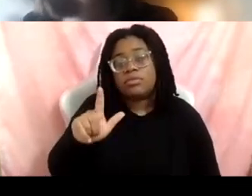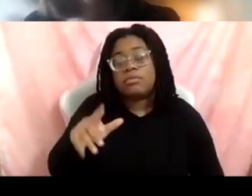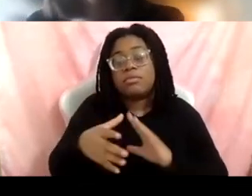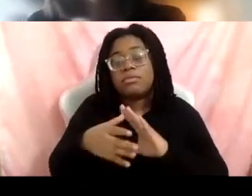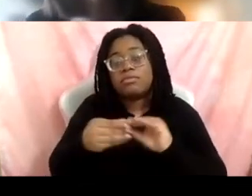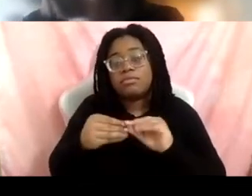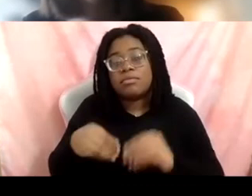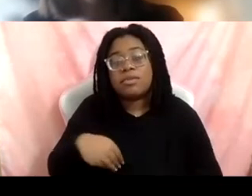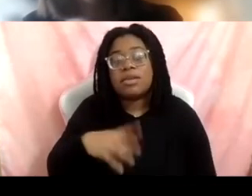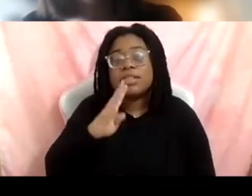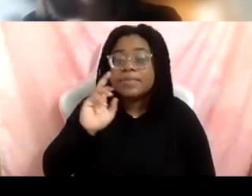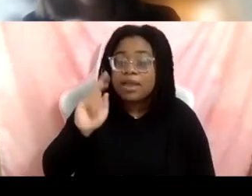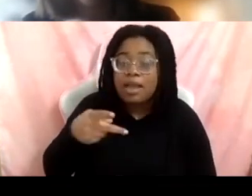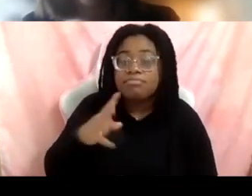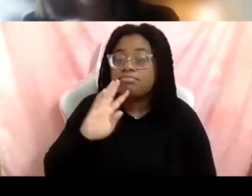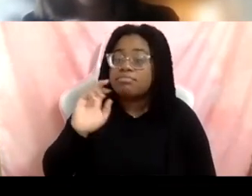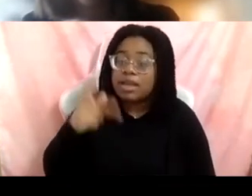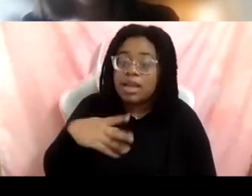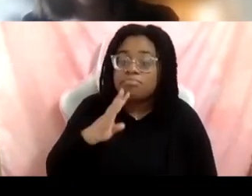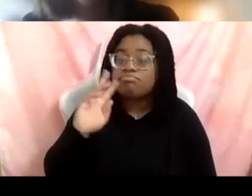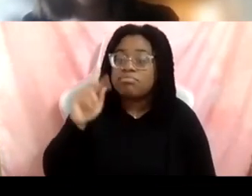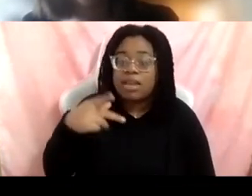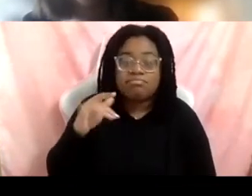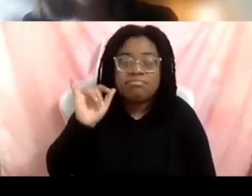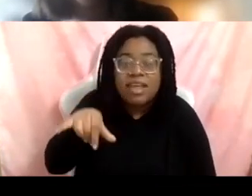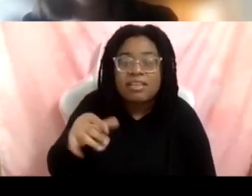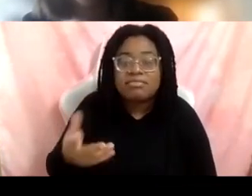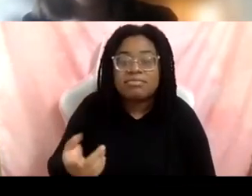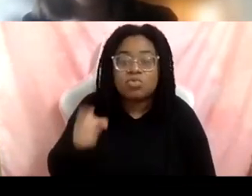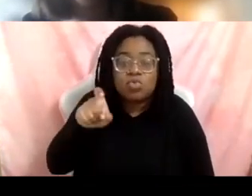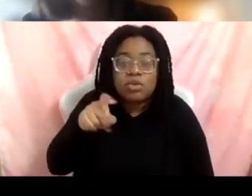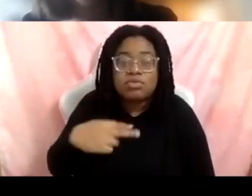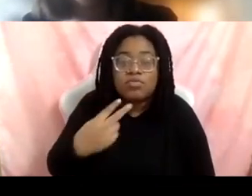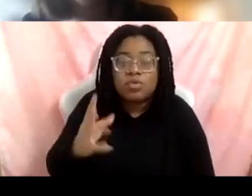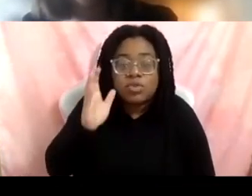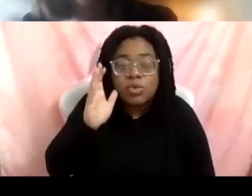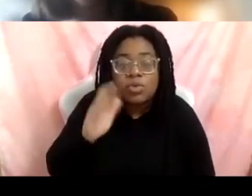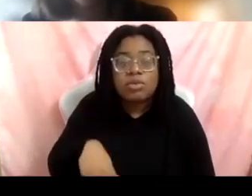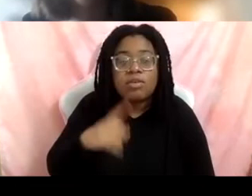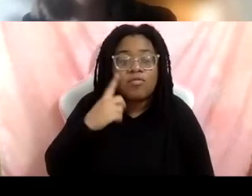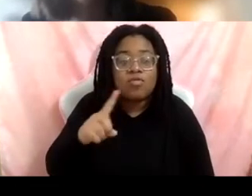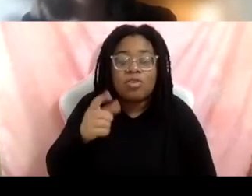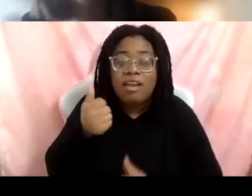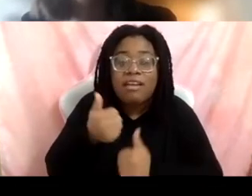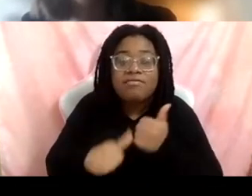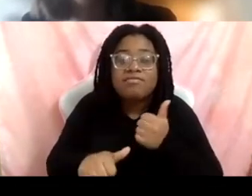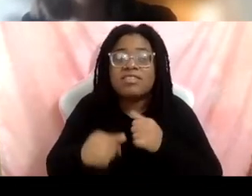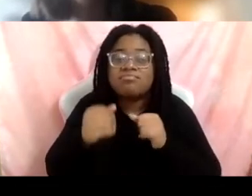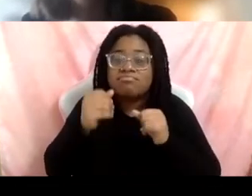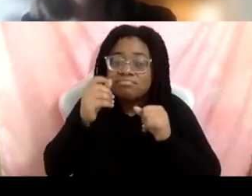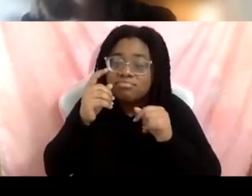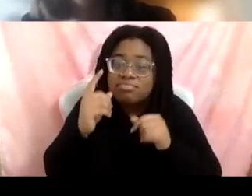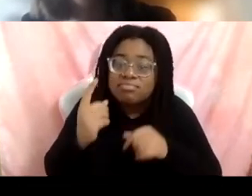up, speak up. That's you have to have your voice heard in every single way, and